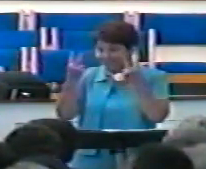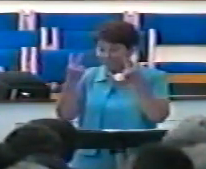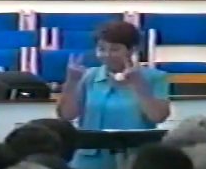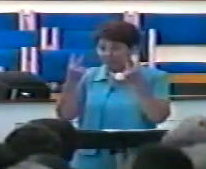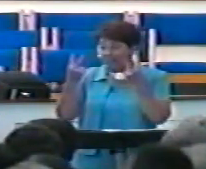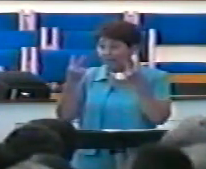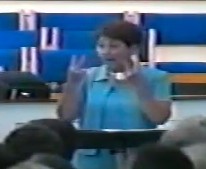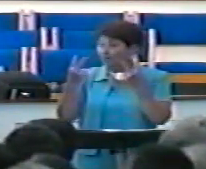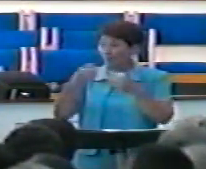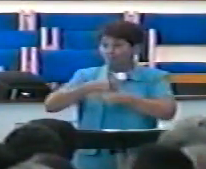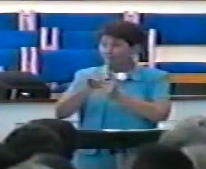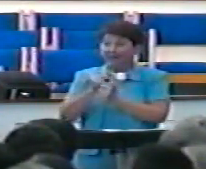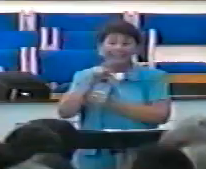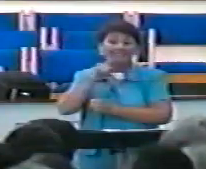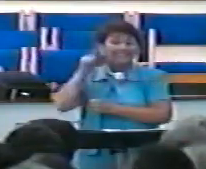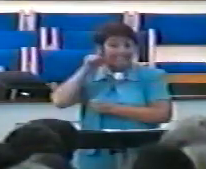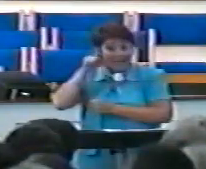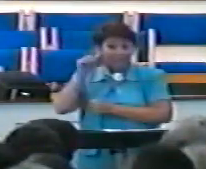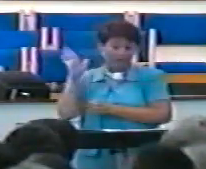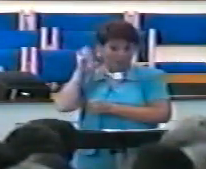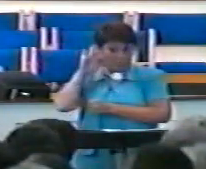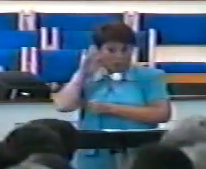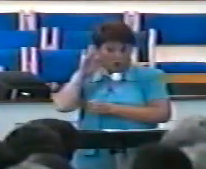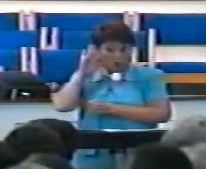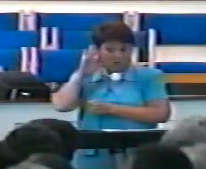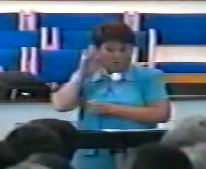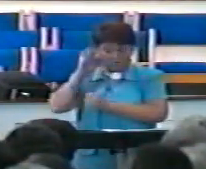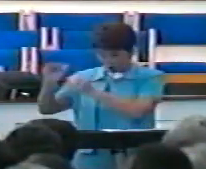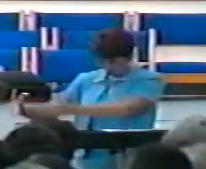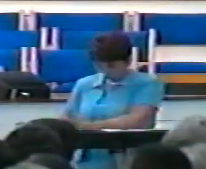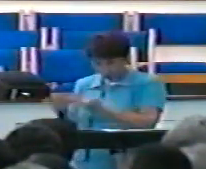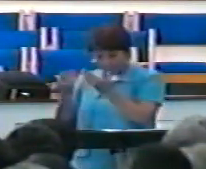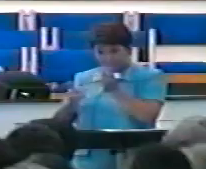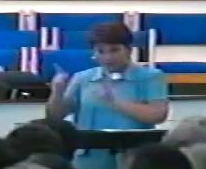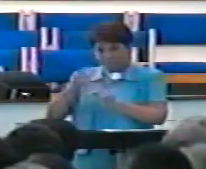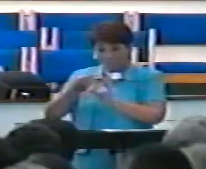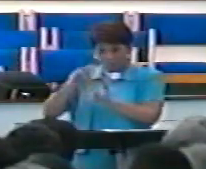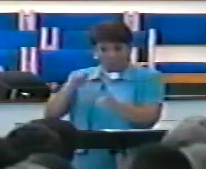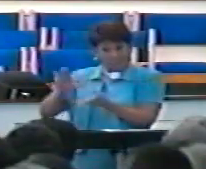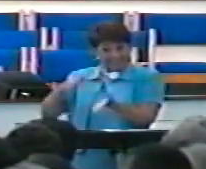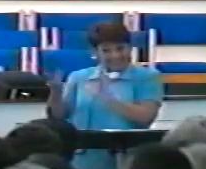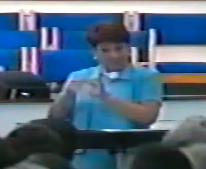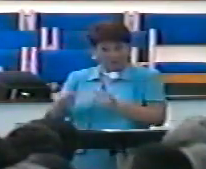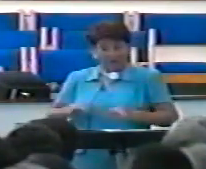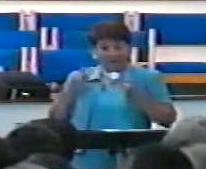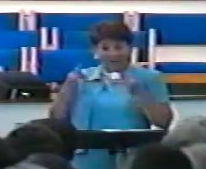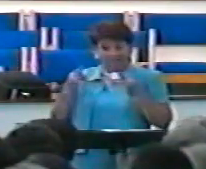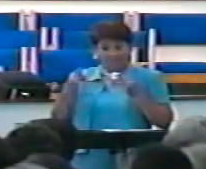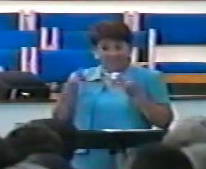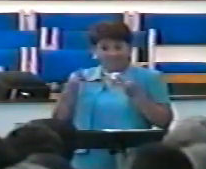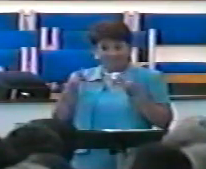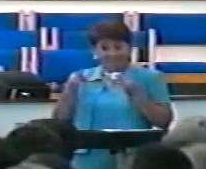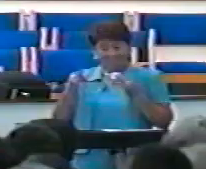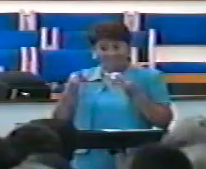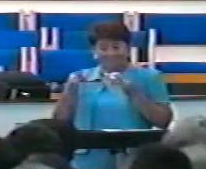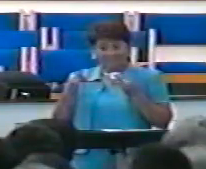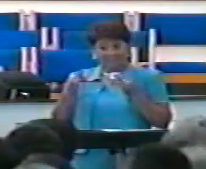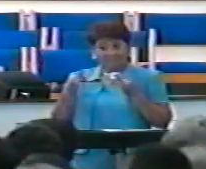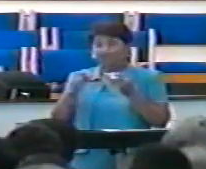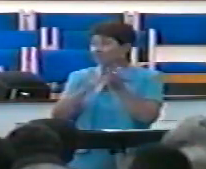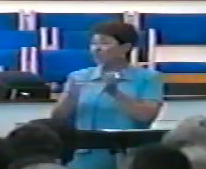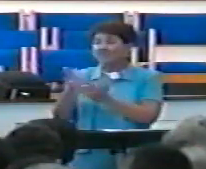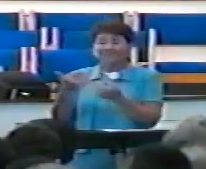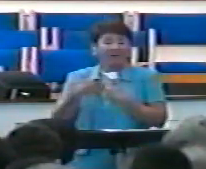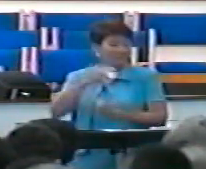hear. He's the one that raised from the dead back to life the individuals that He came in contact with. He is the one that has all